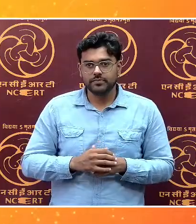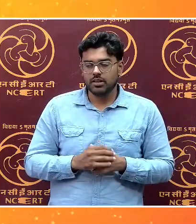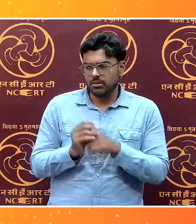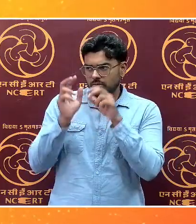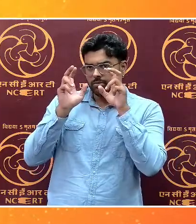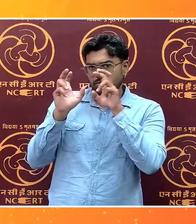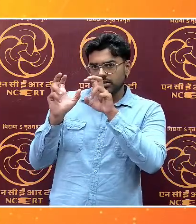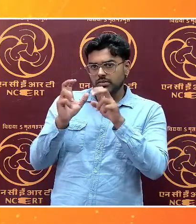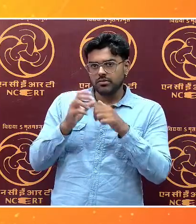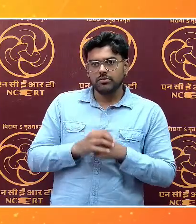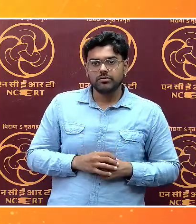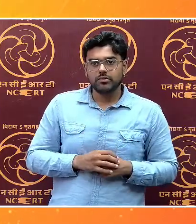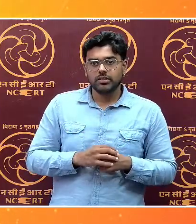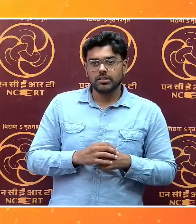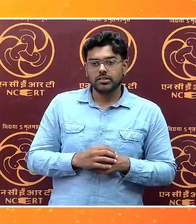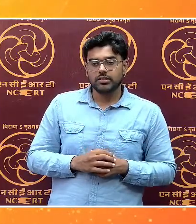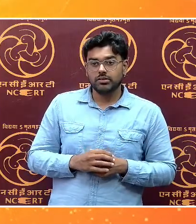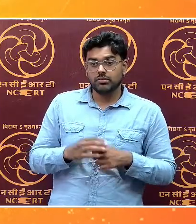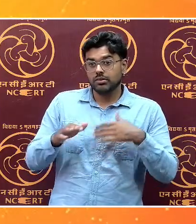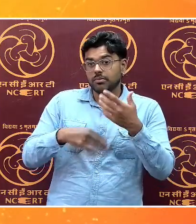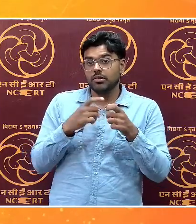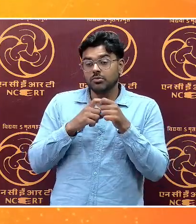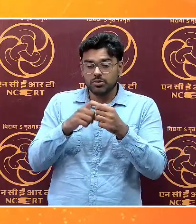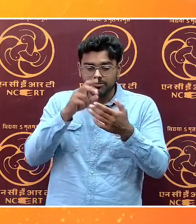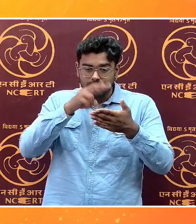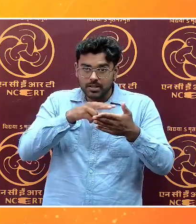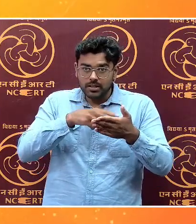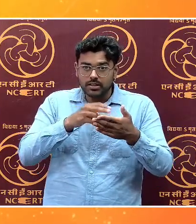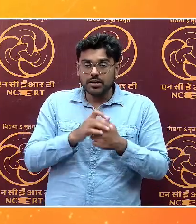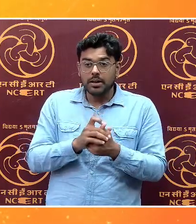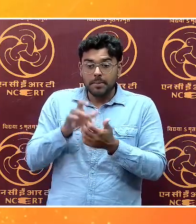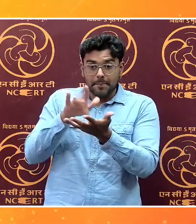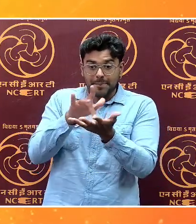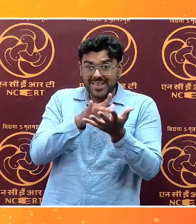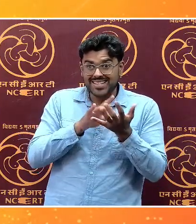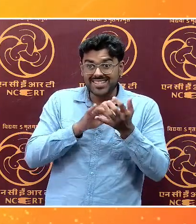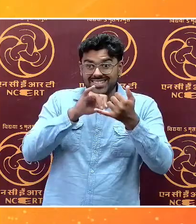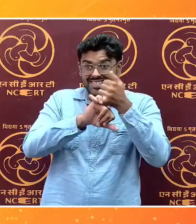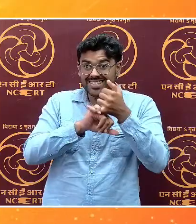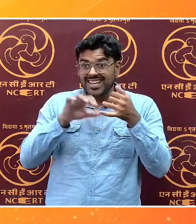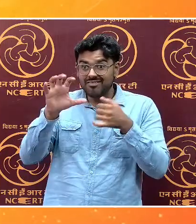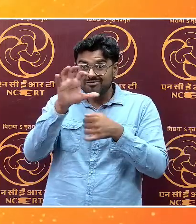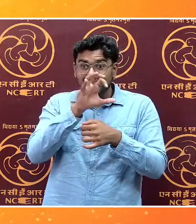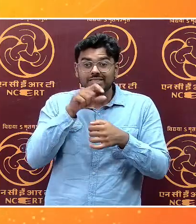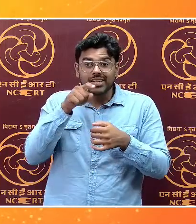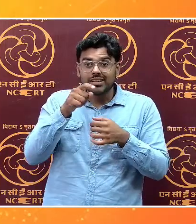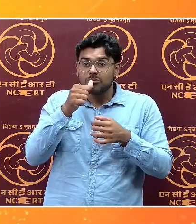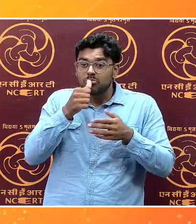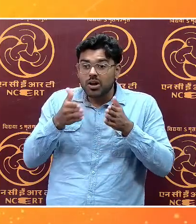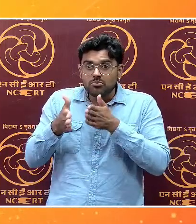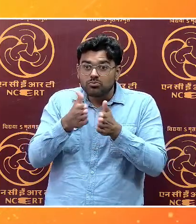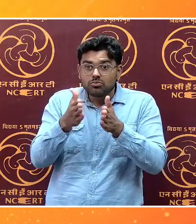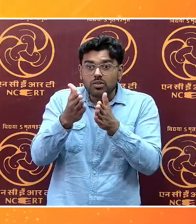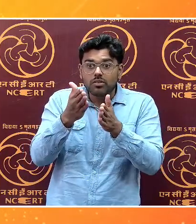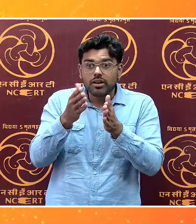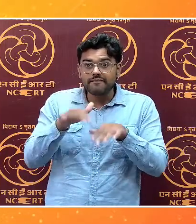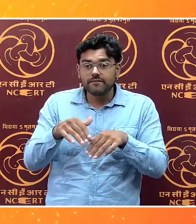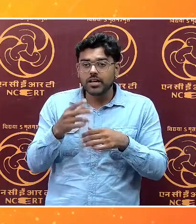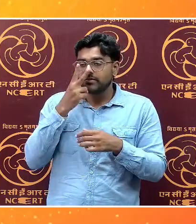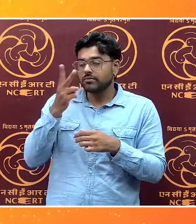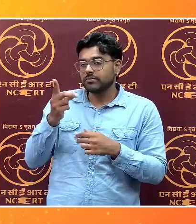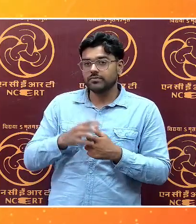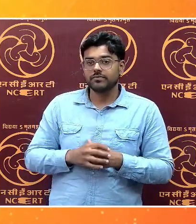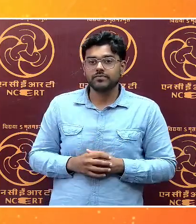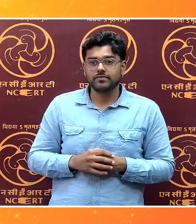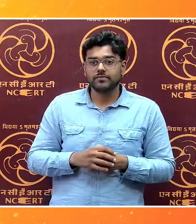observe and read the question. Name the states that Godavari flows through, and this is the picture. Hmm.